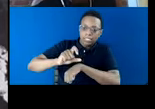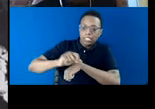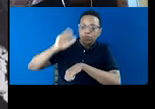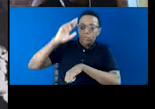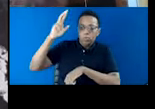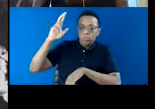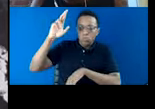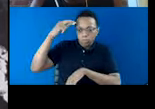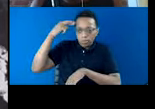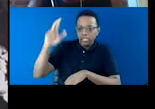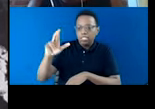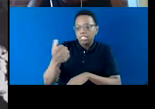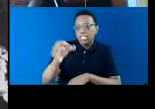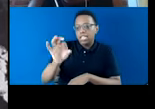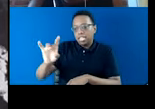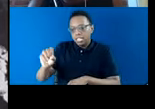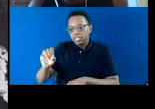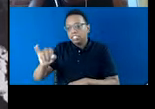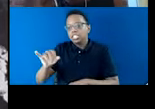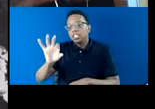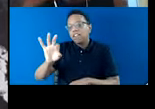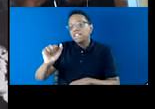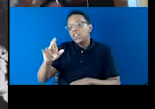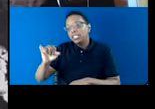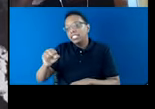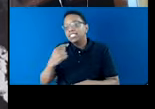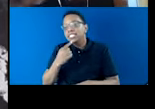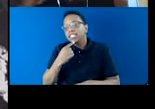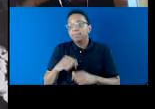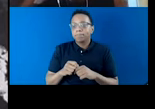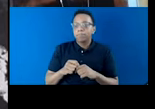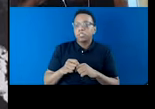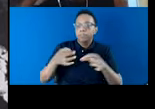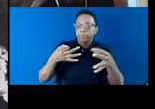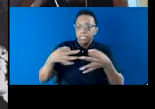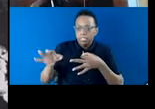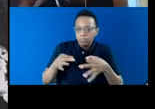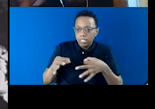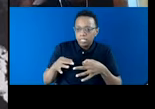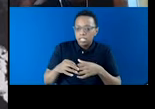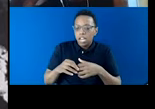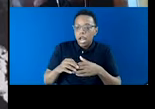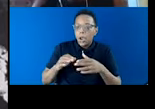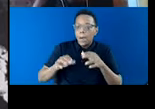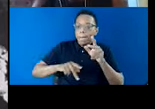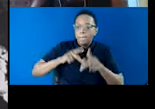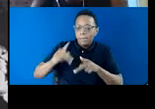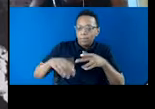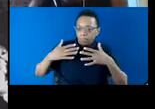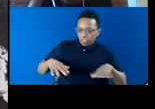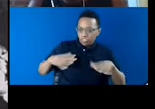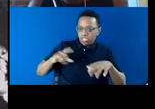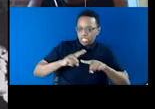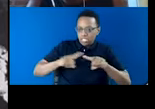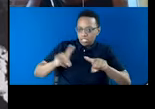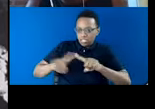the Farsi down here at the bottom is saying is that they're highlighting, based on how people dress in those nations, what